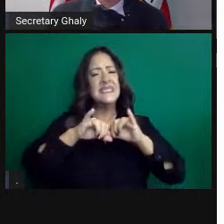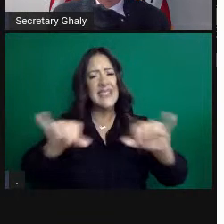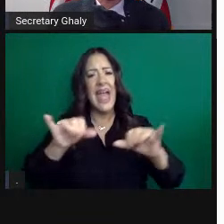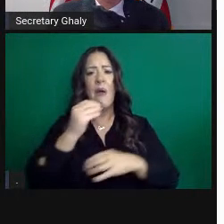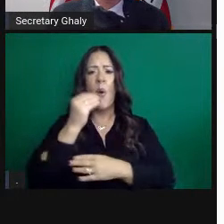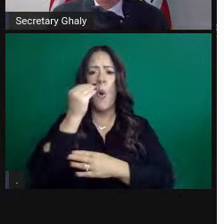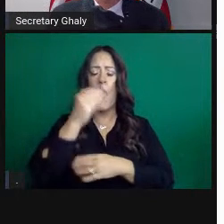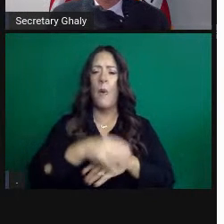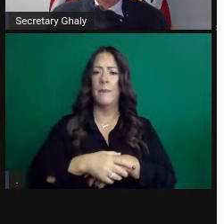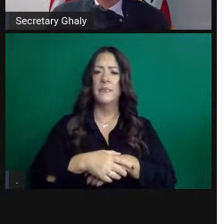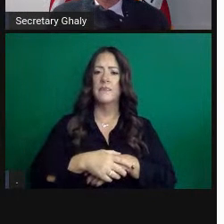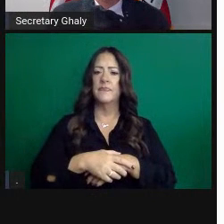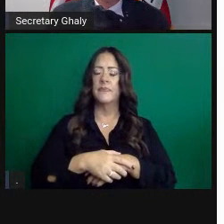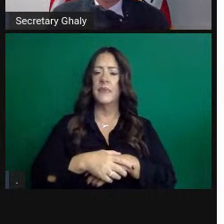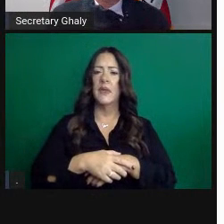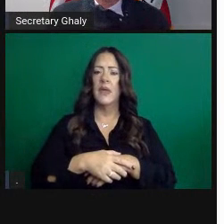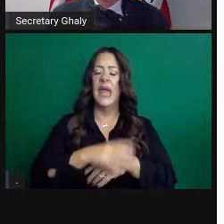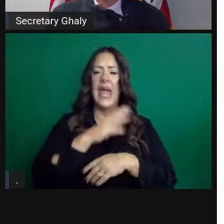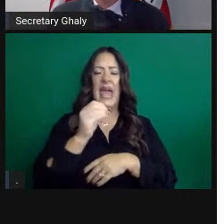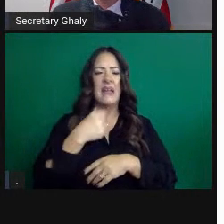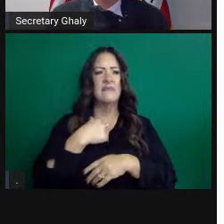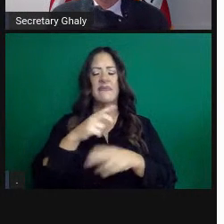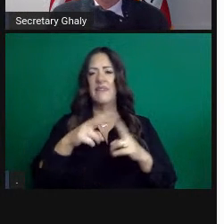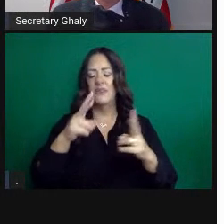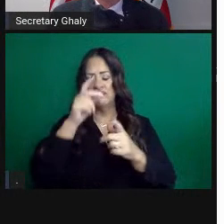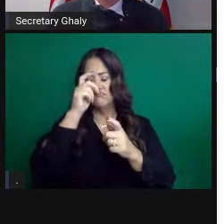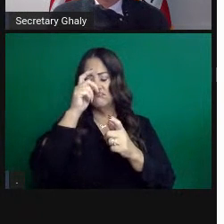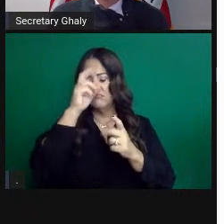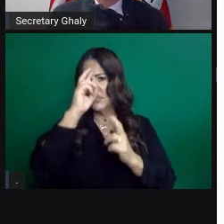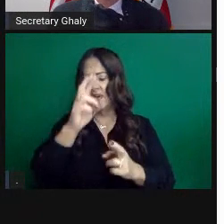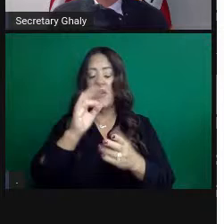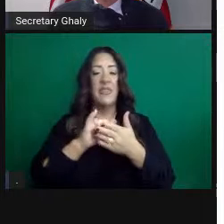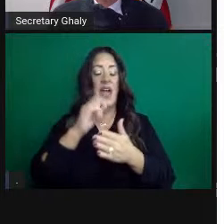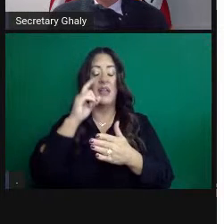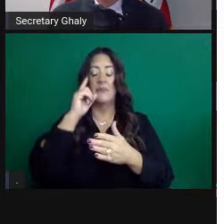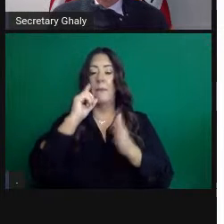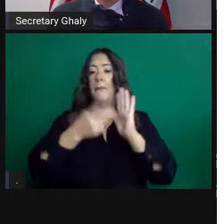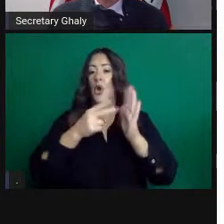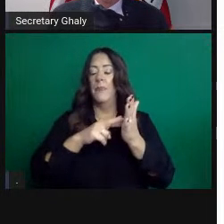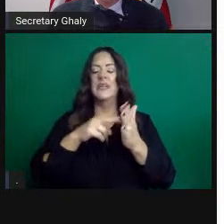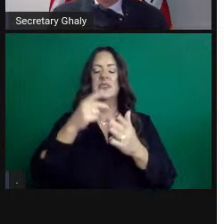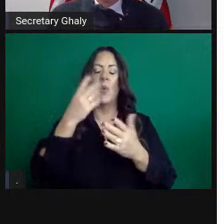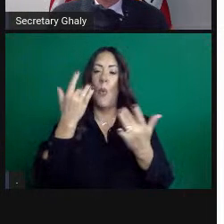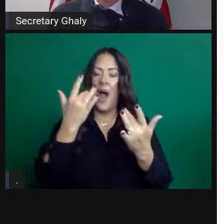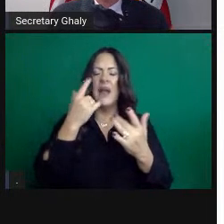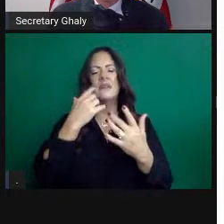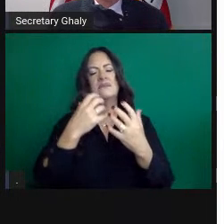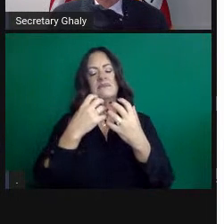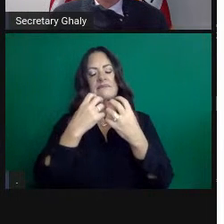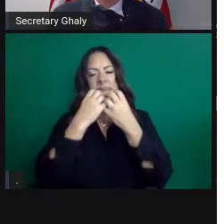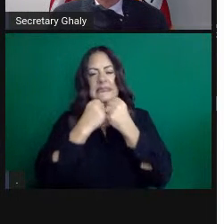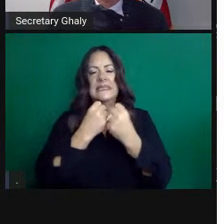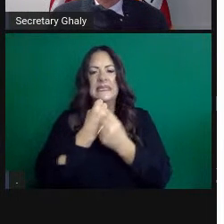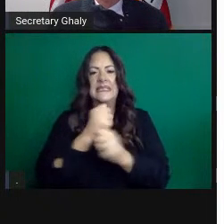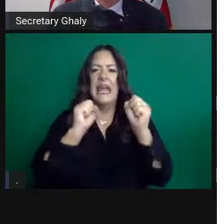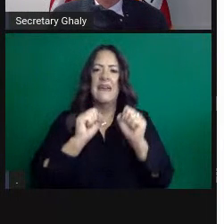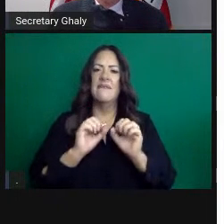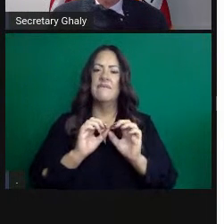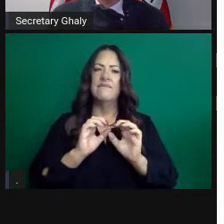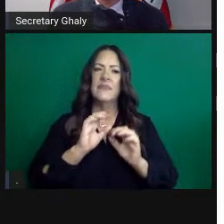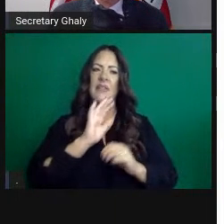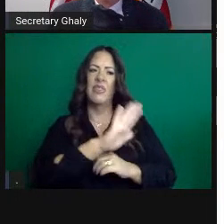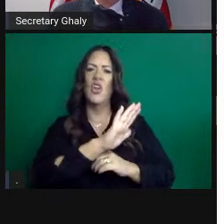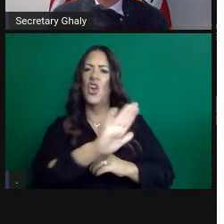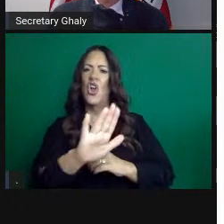directions for a group of Californians to stay at home. And this was all intended, one of the first steps to save lives as part of this